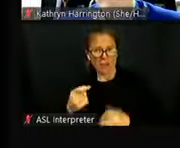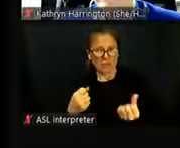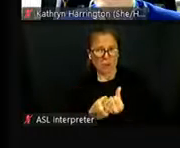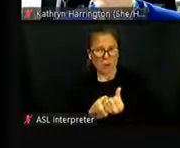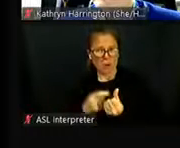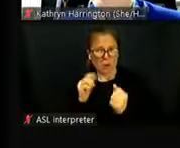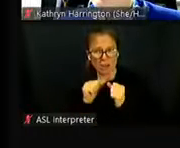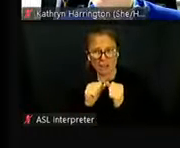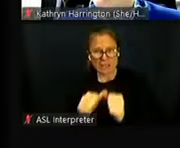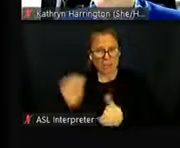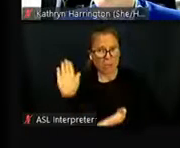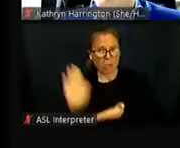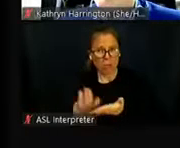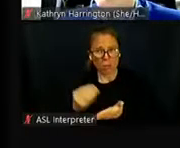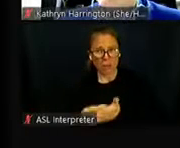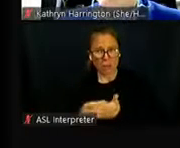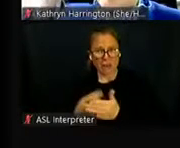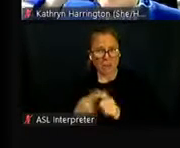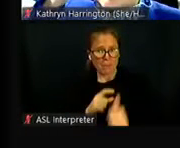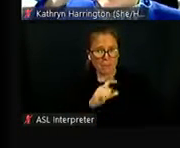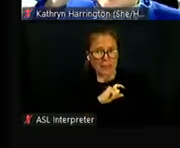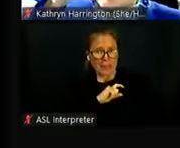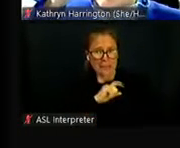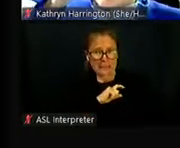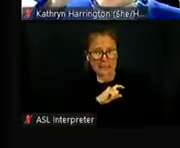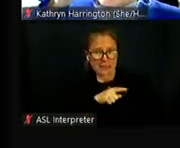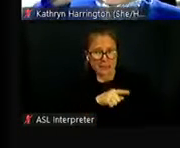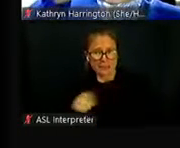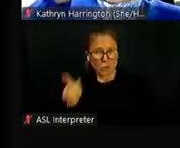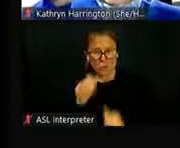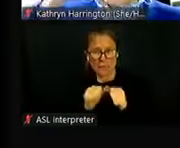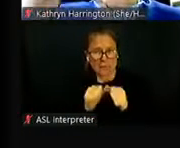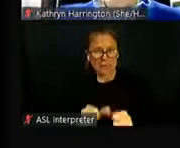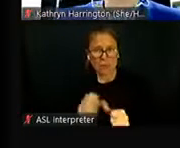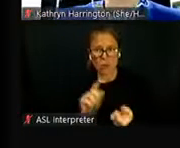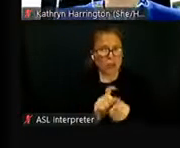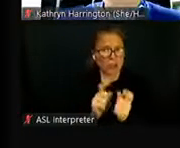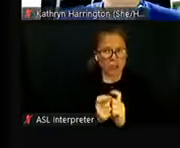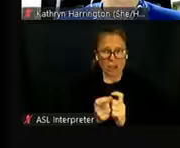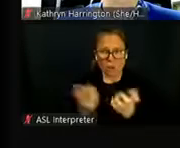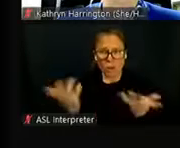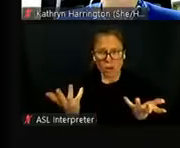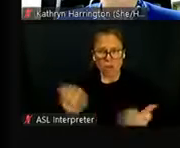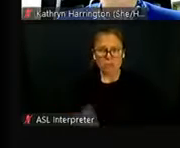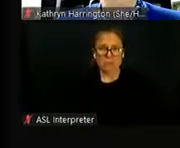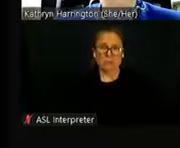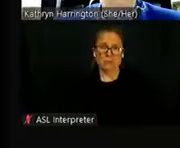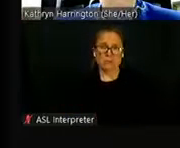defund the police as they are advocating and as you endorsed, or will you change your mind?